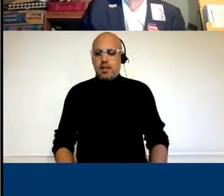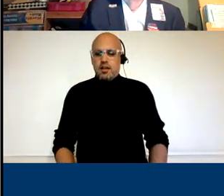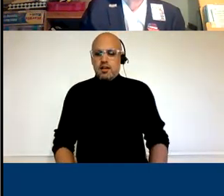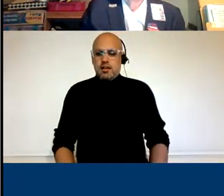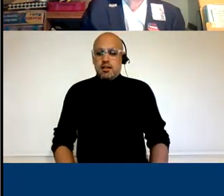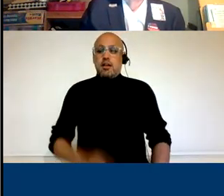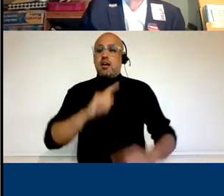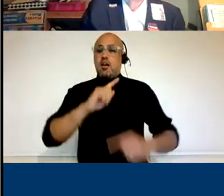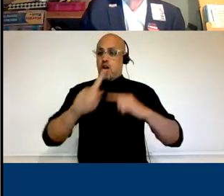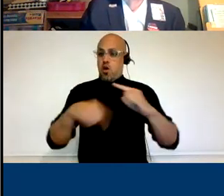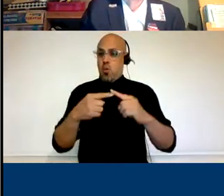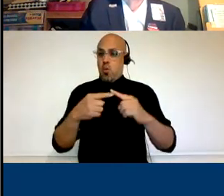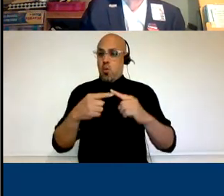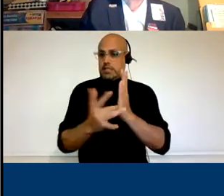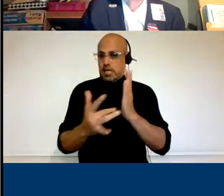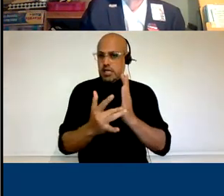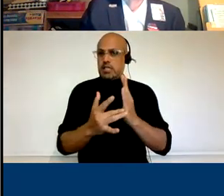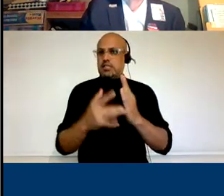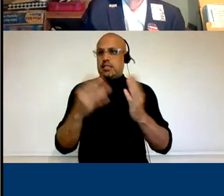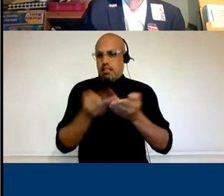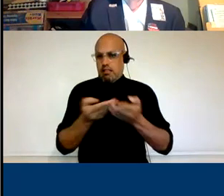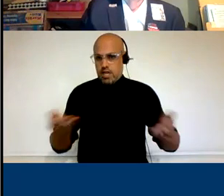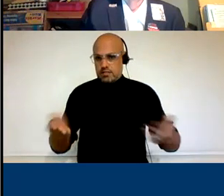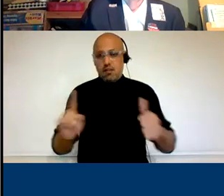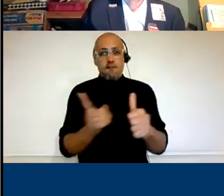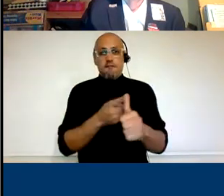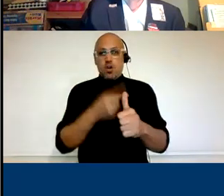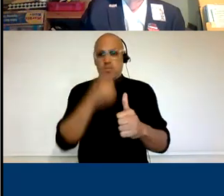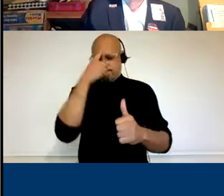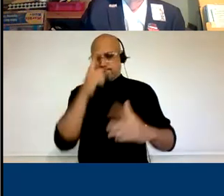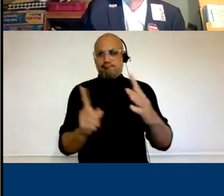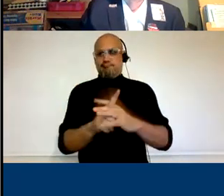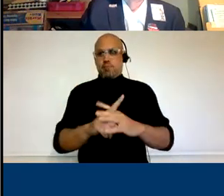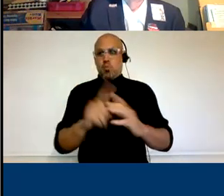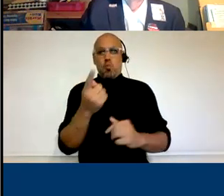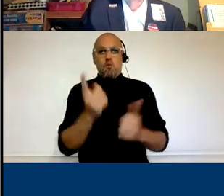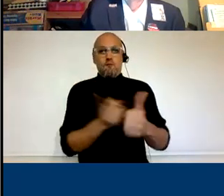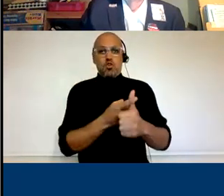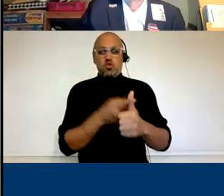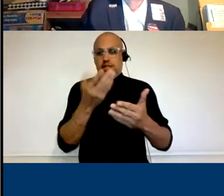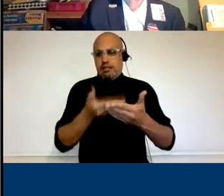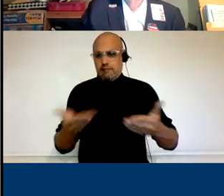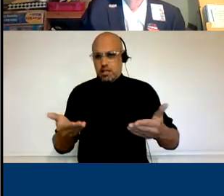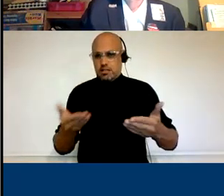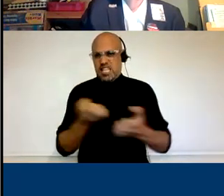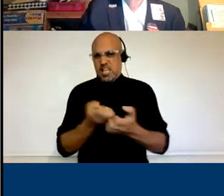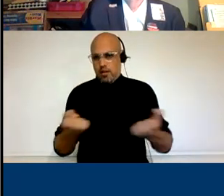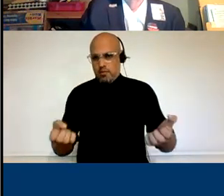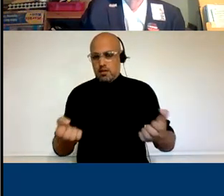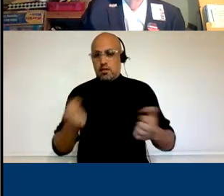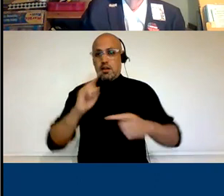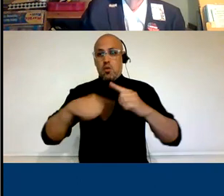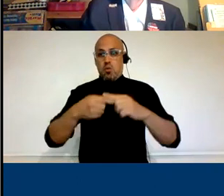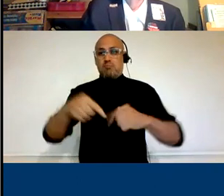When we come to the technology and the devices, the first thing that comes to mind, number one, is devices. When we started the COVID